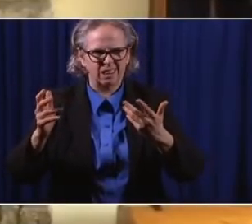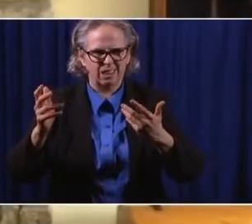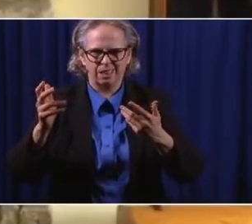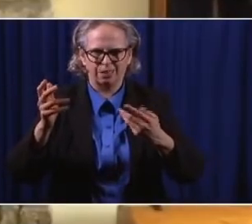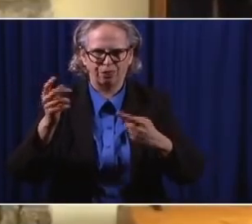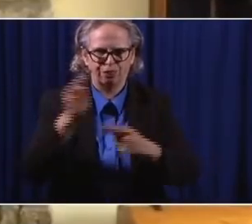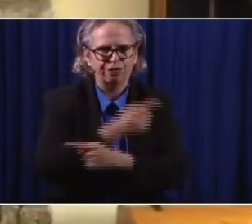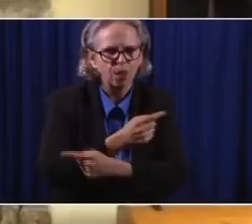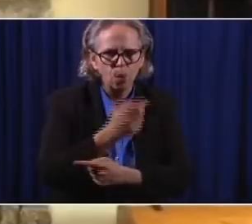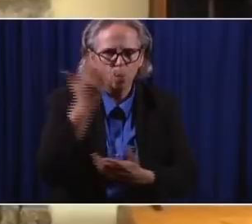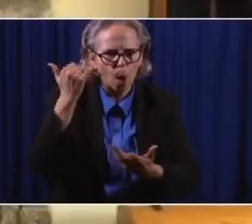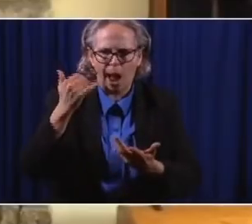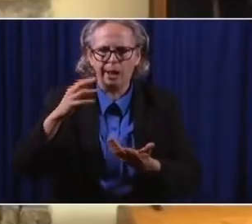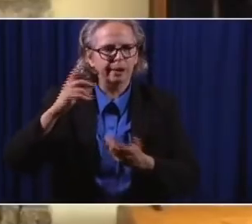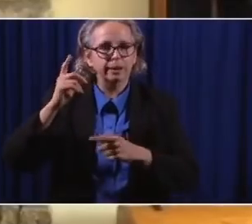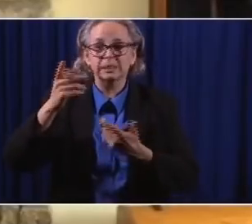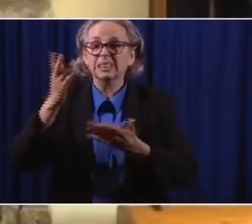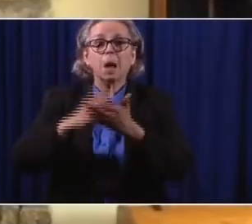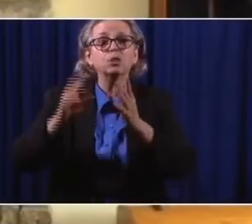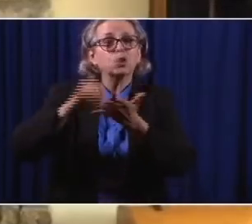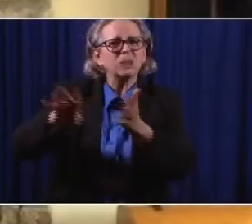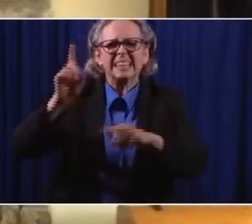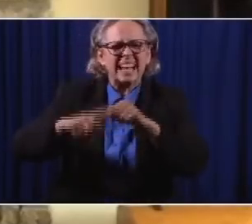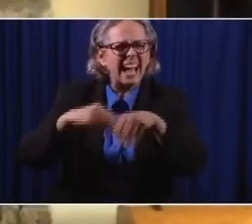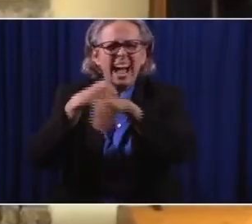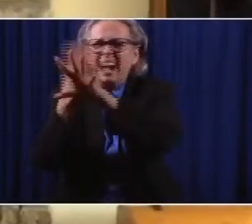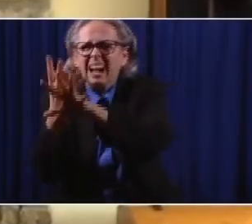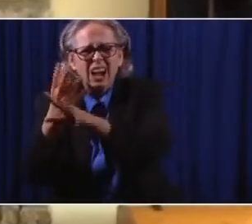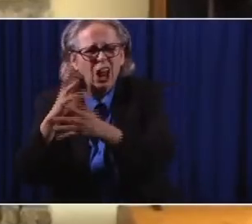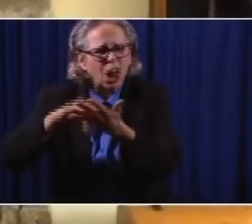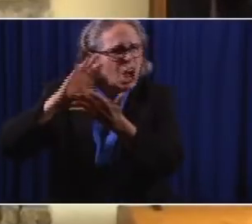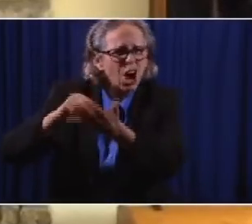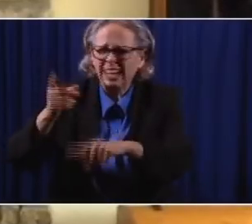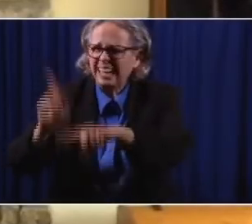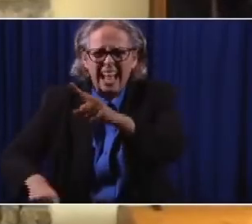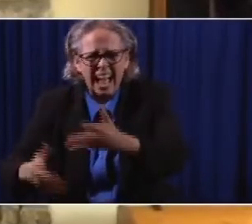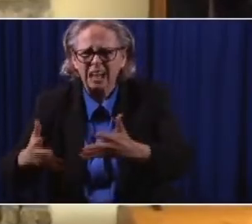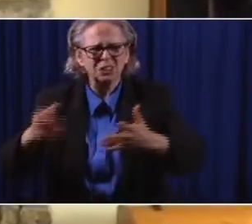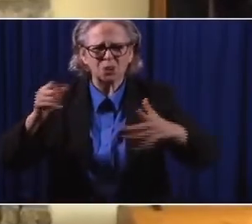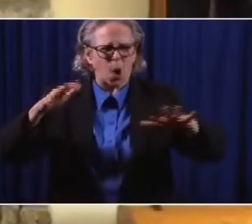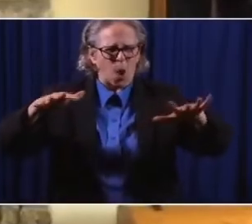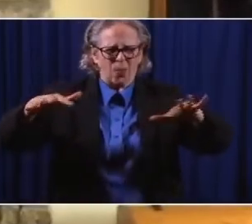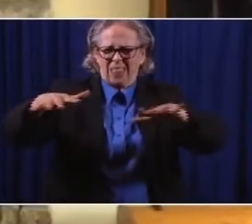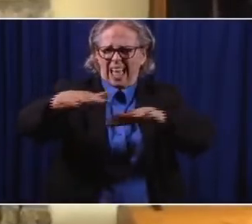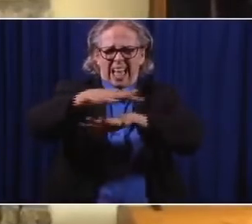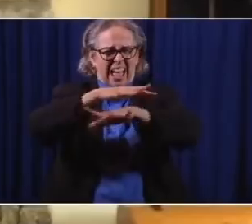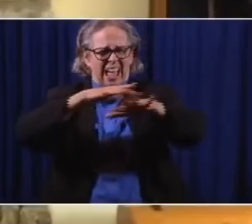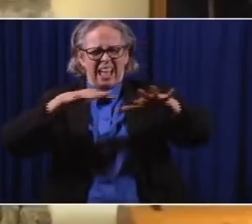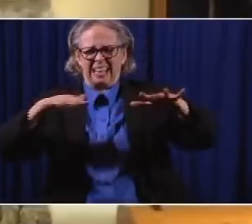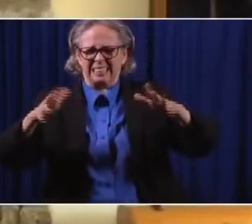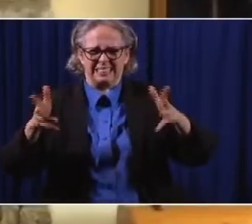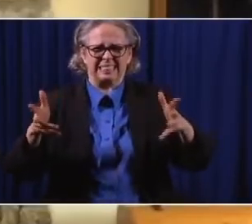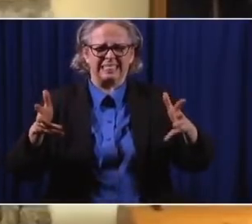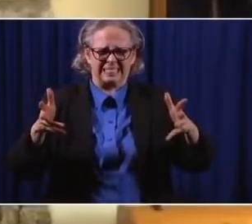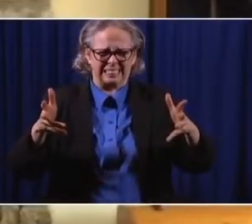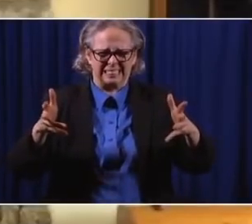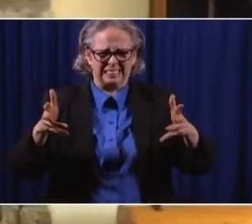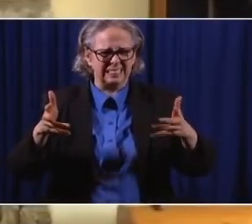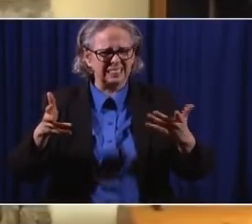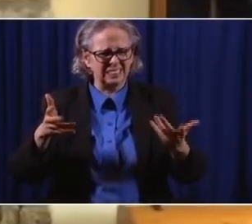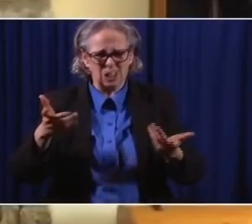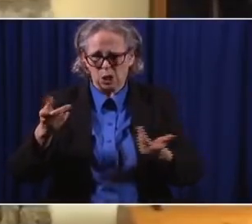now seeing some schools that were, went remote, of course, in the